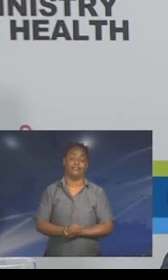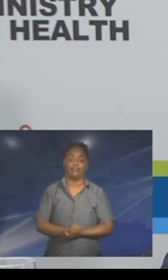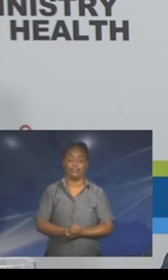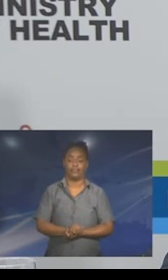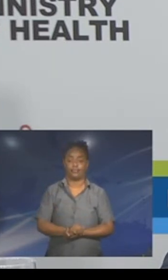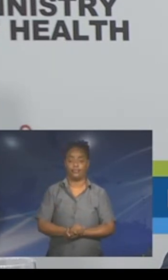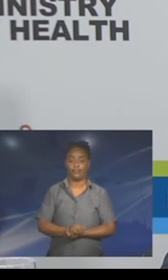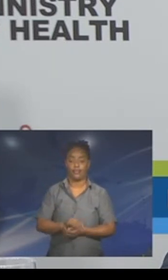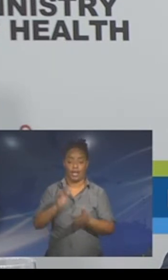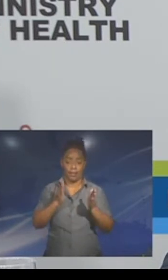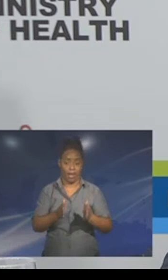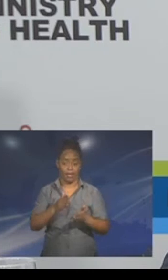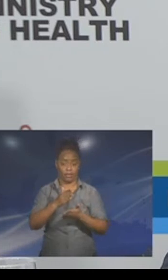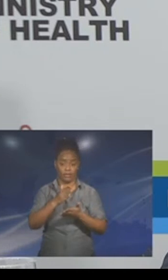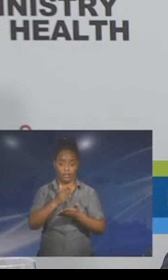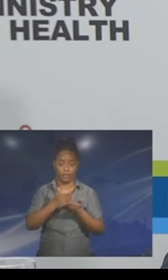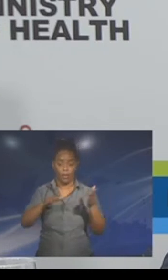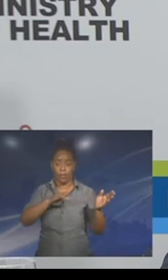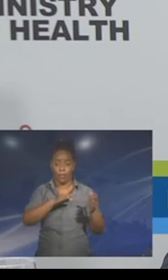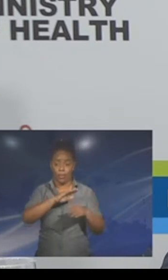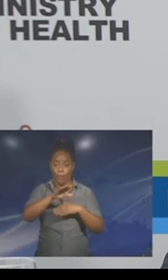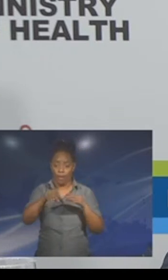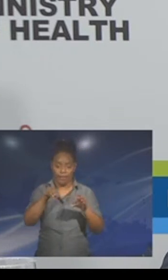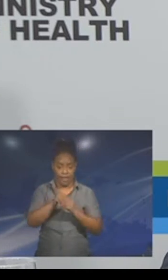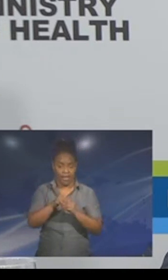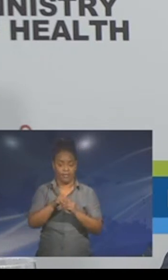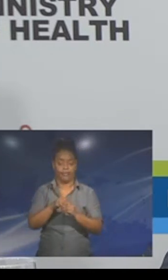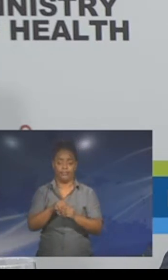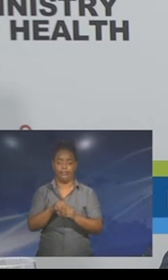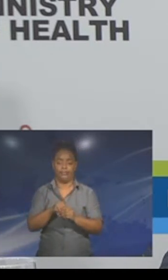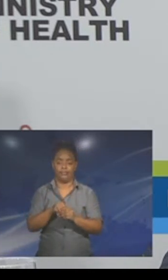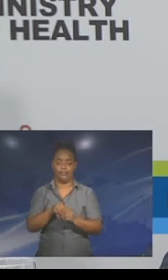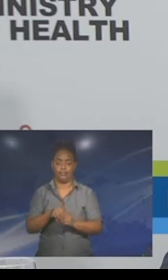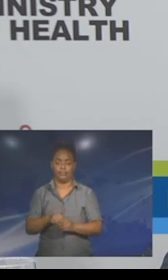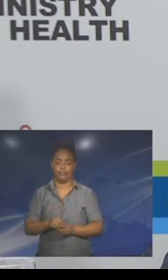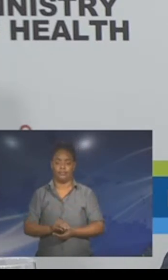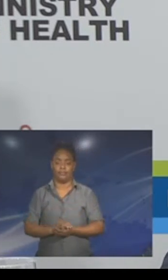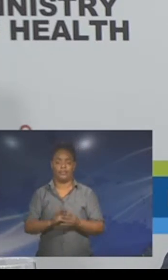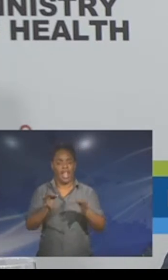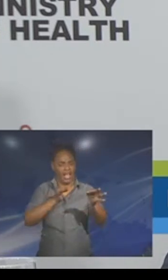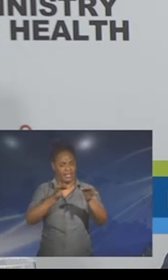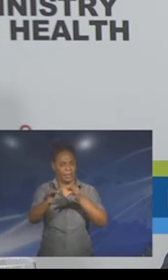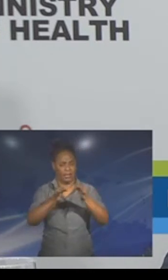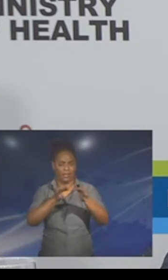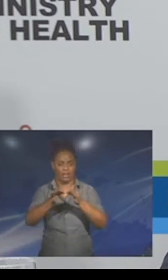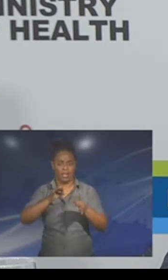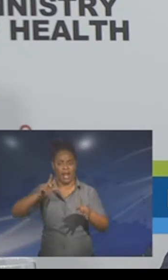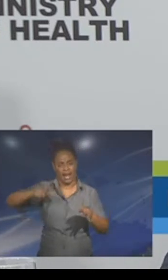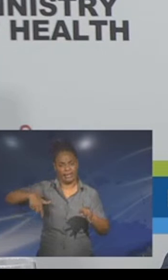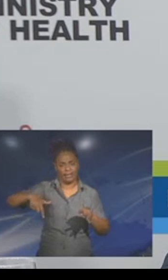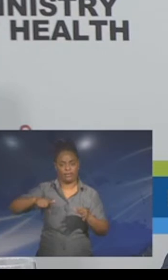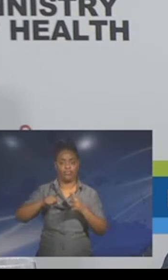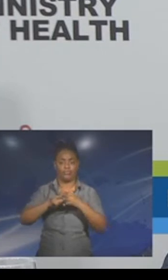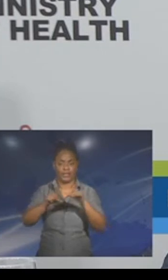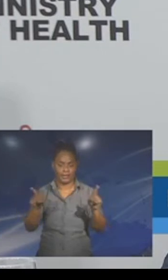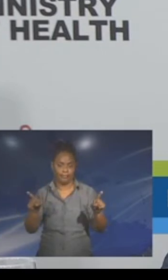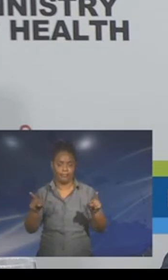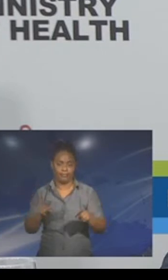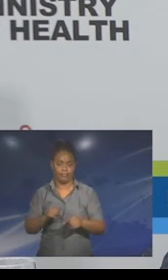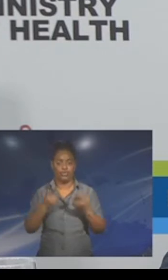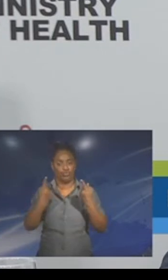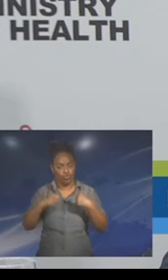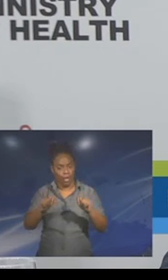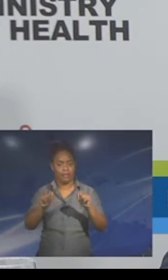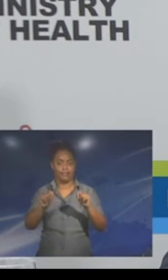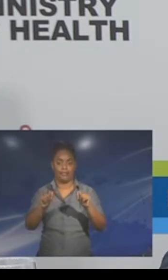have included not only operational items, which I will come to very shortly, but also seeking the intervention